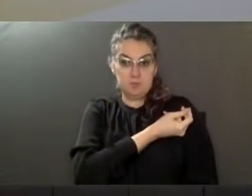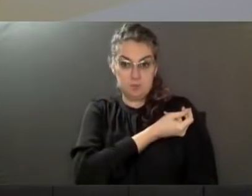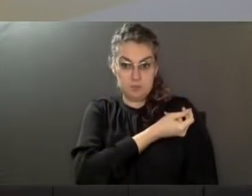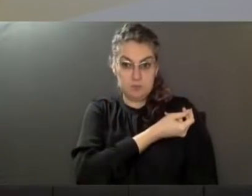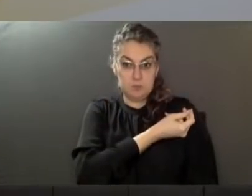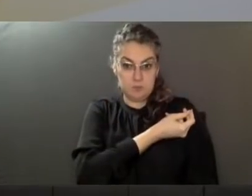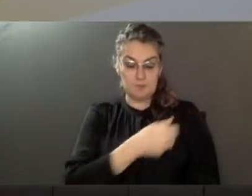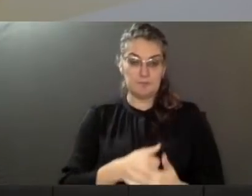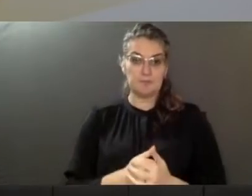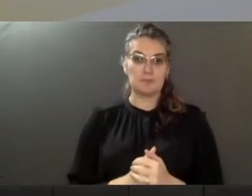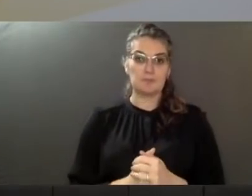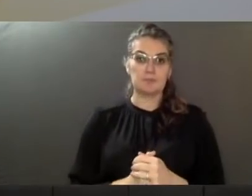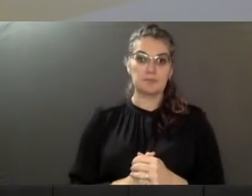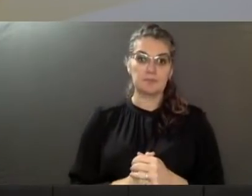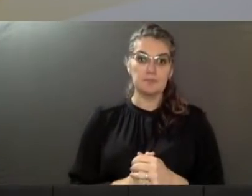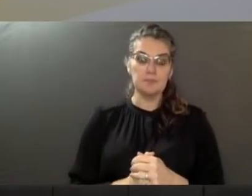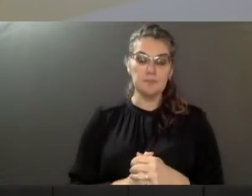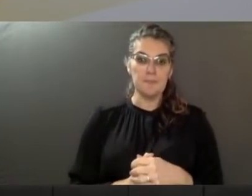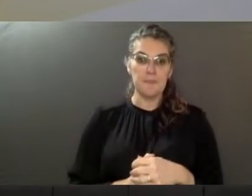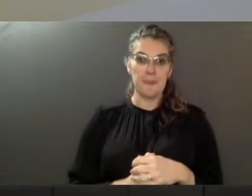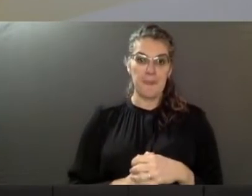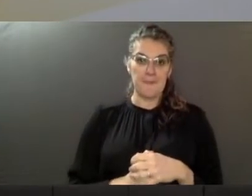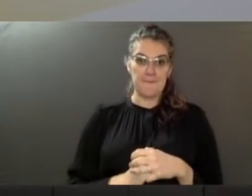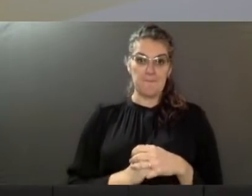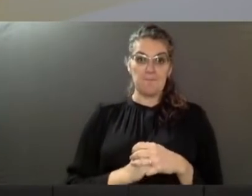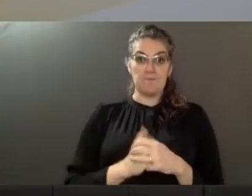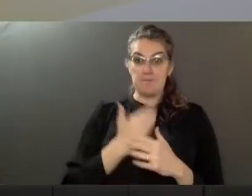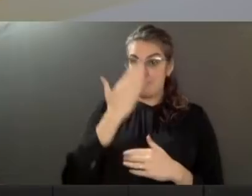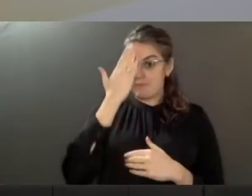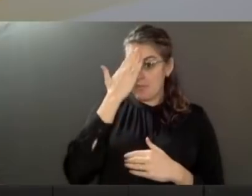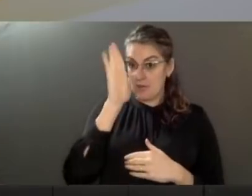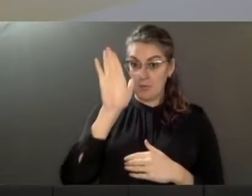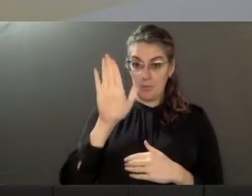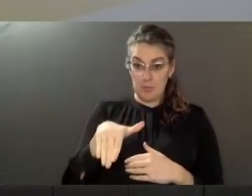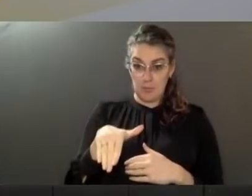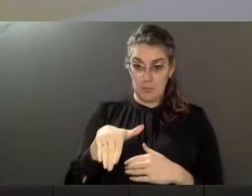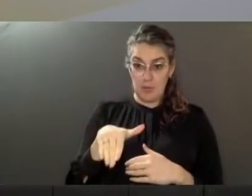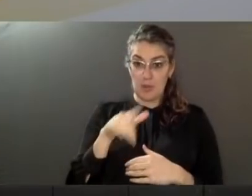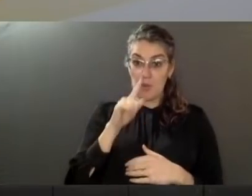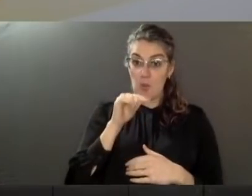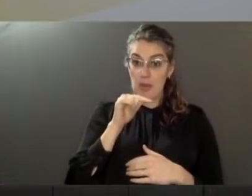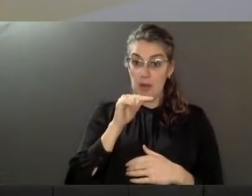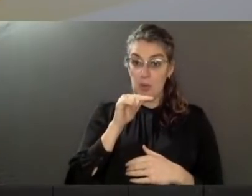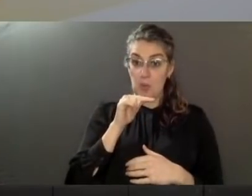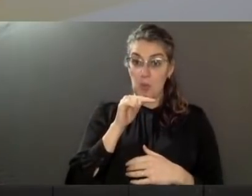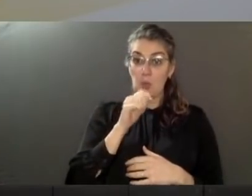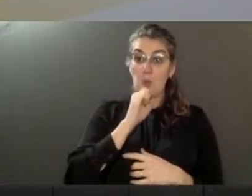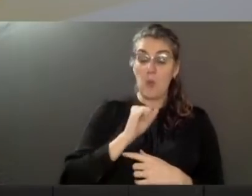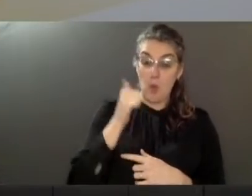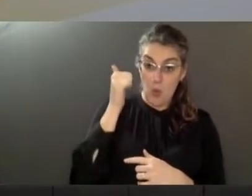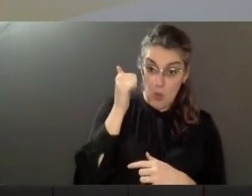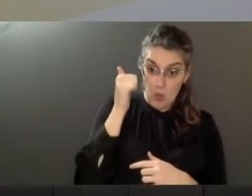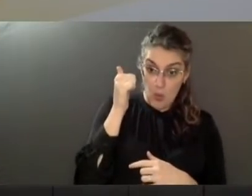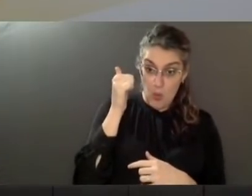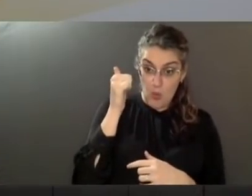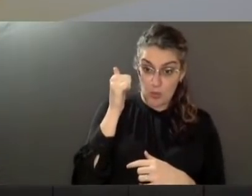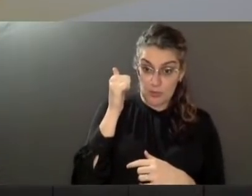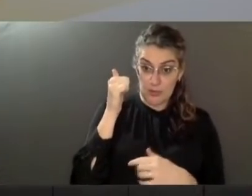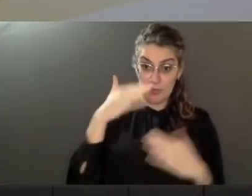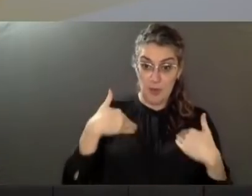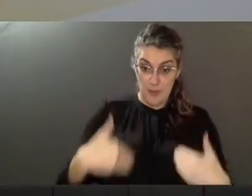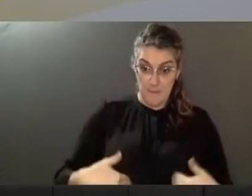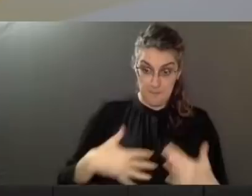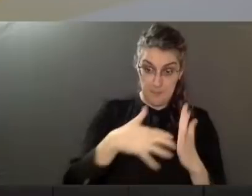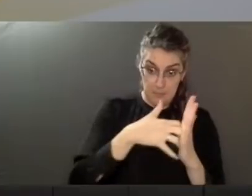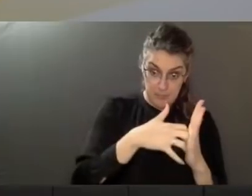for poor outcomes related to COVID-19 are age and those living in congregate living settings. Over 96% of